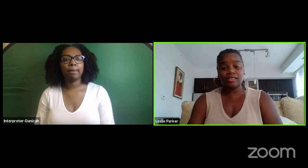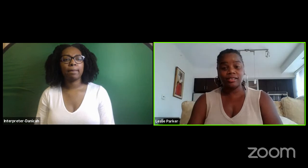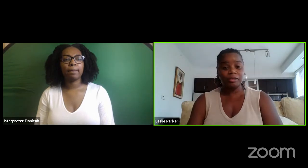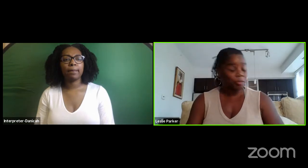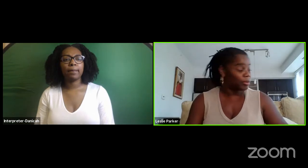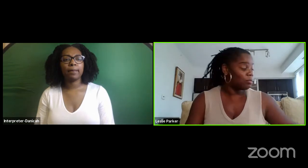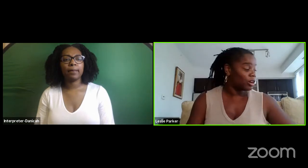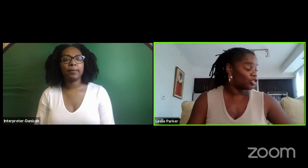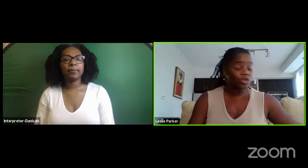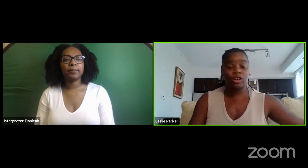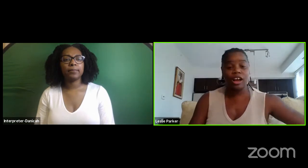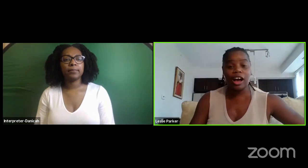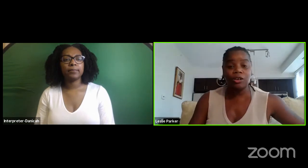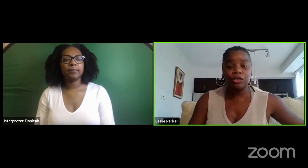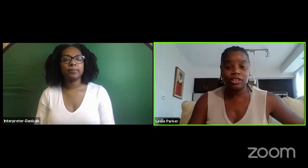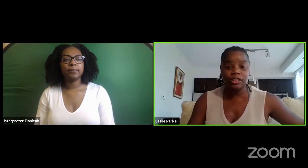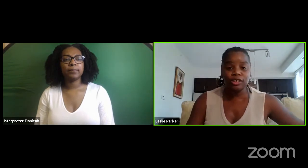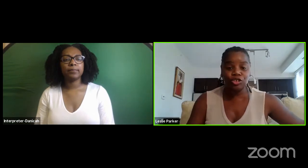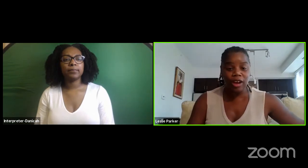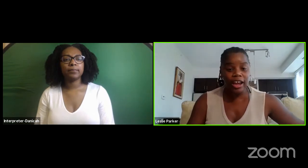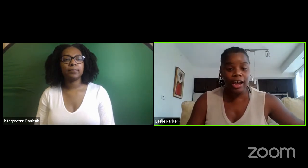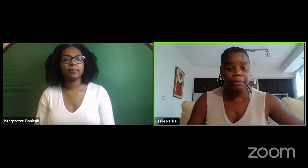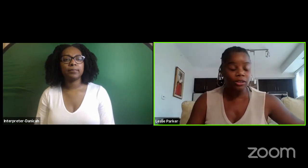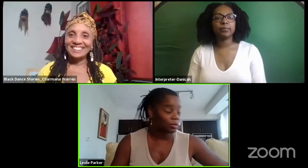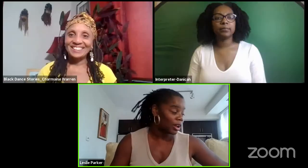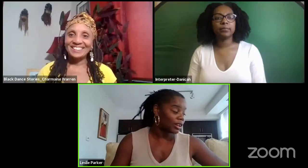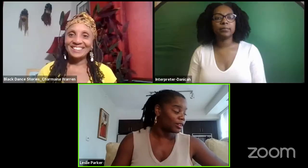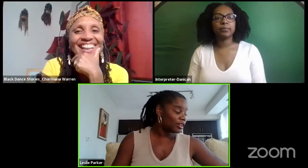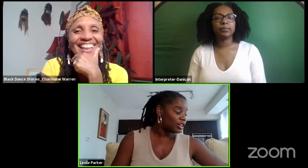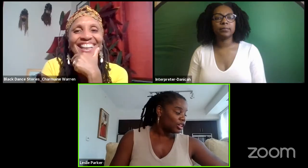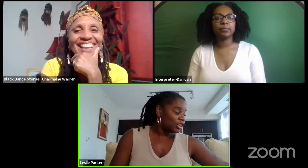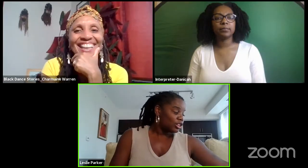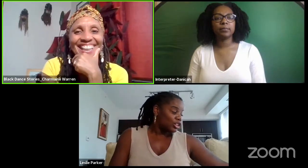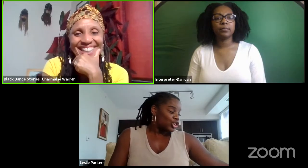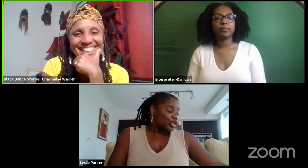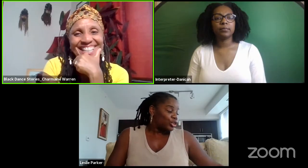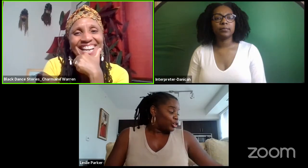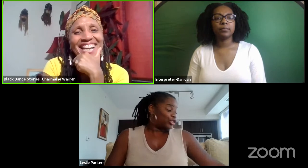that's pretty much how the track happened, right?